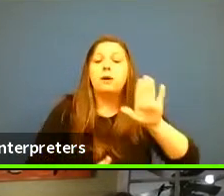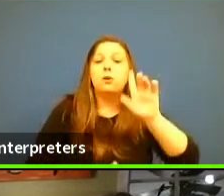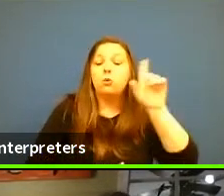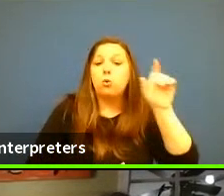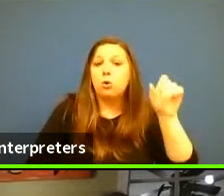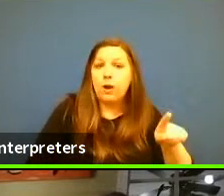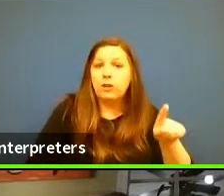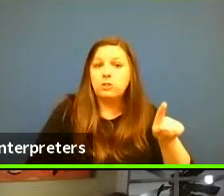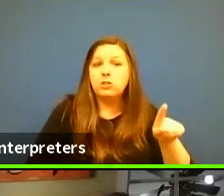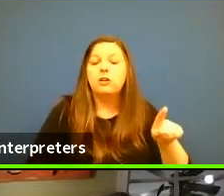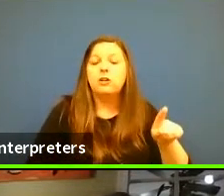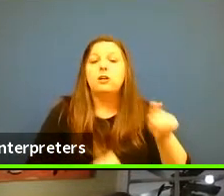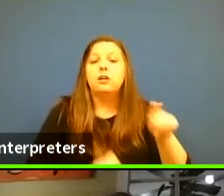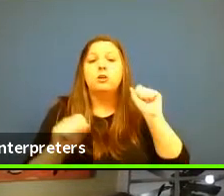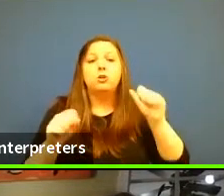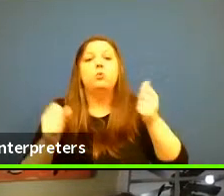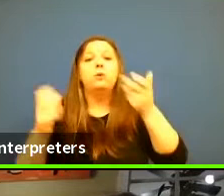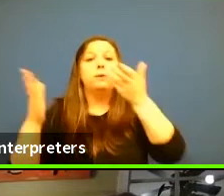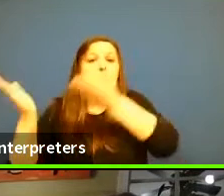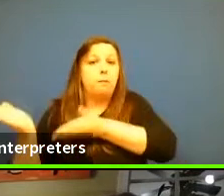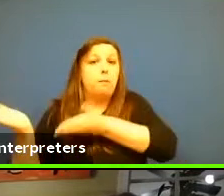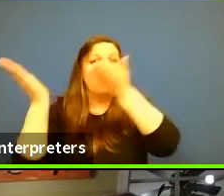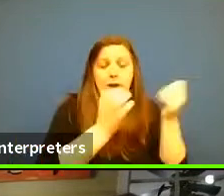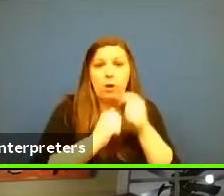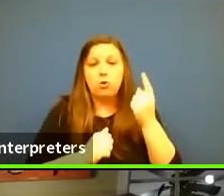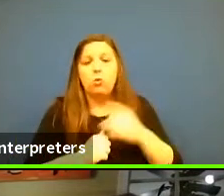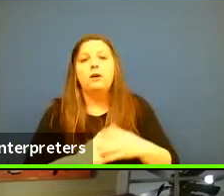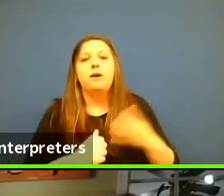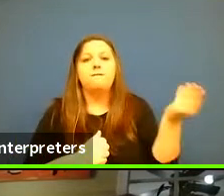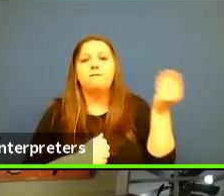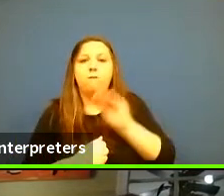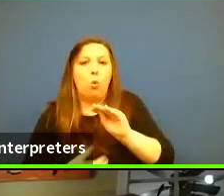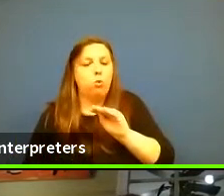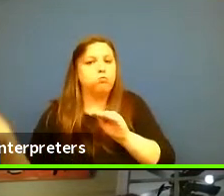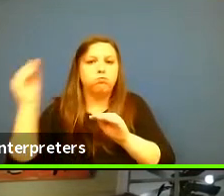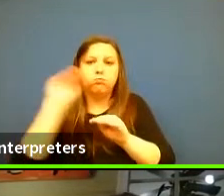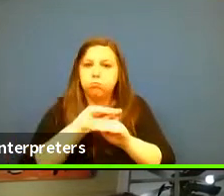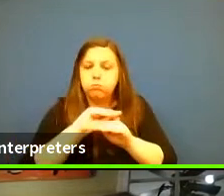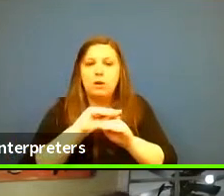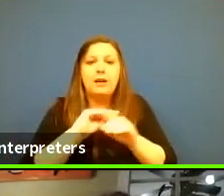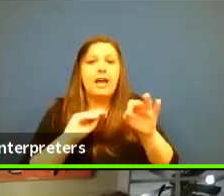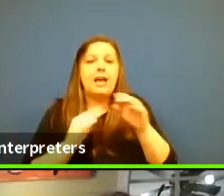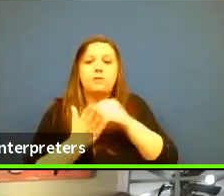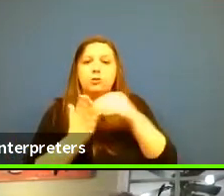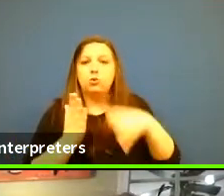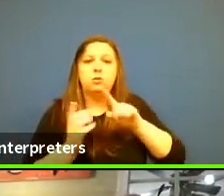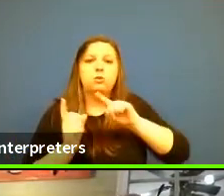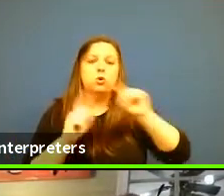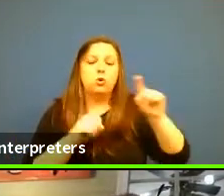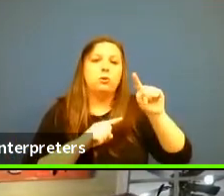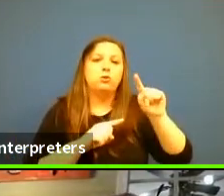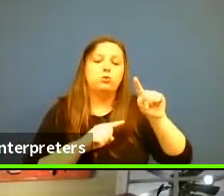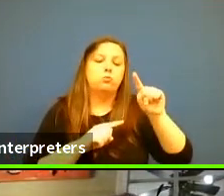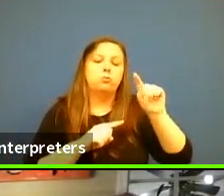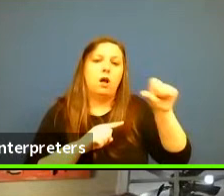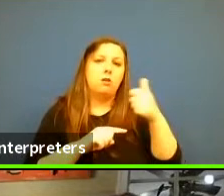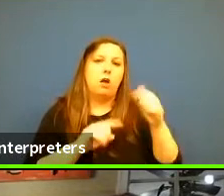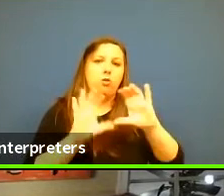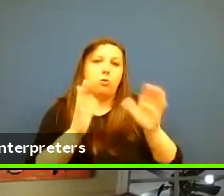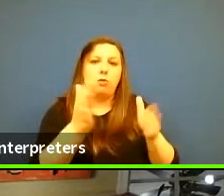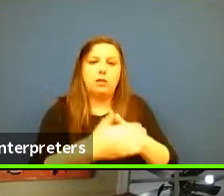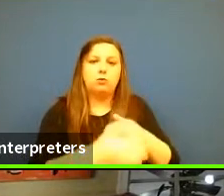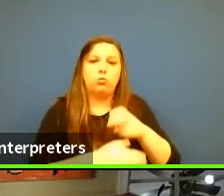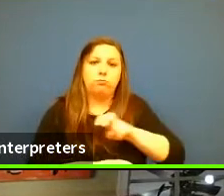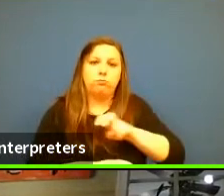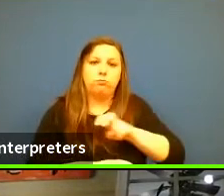And that's the beauty of this. You can follow the divider up. The student can take, if they're transitioning from class, they can take the divider with them to their